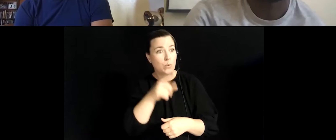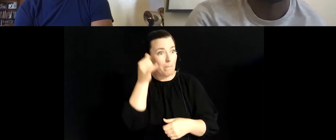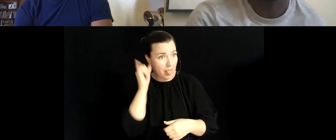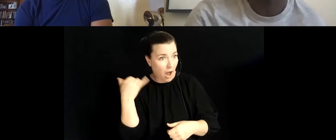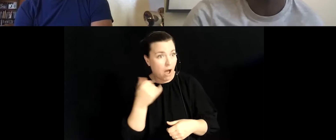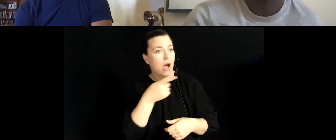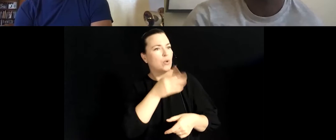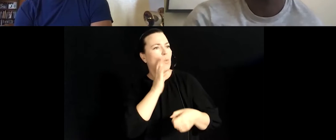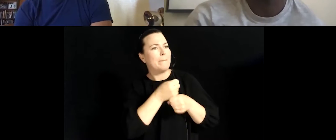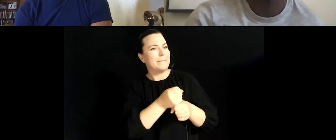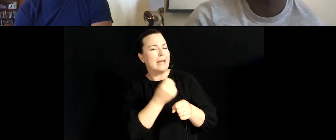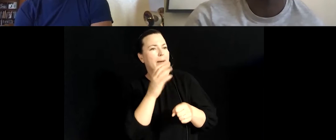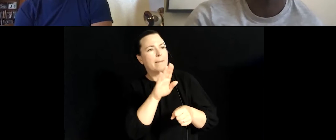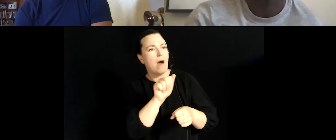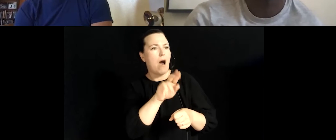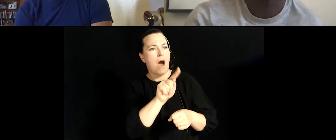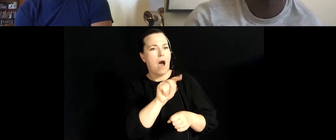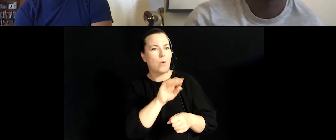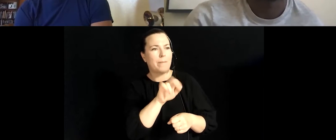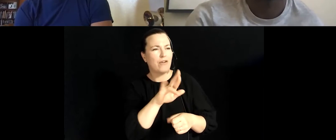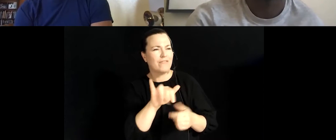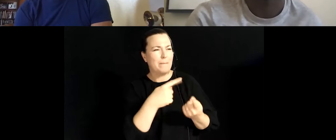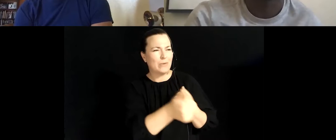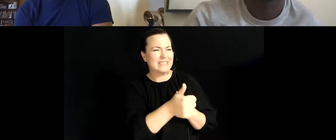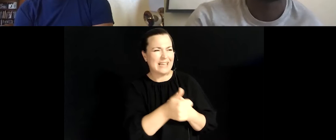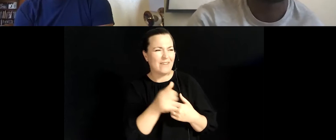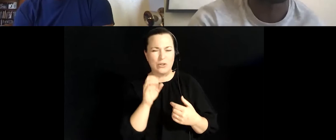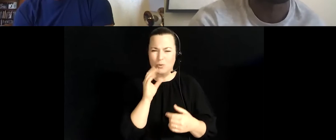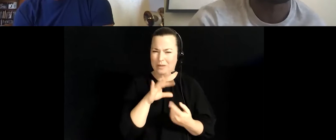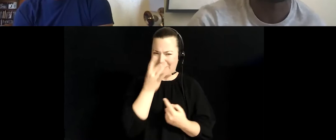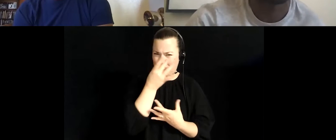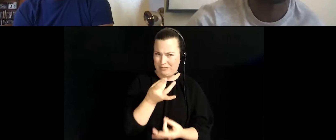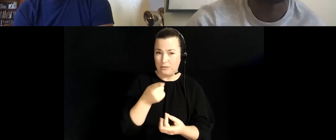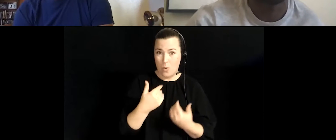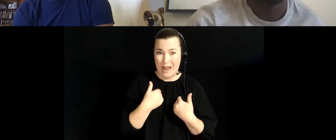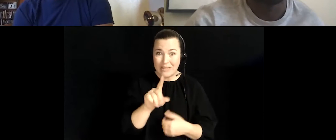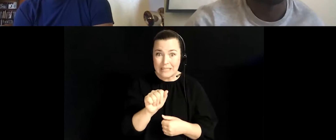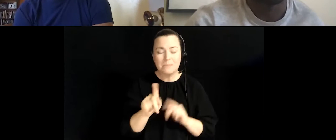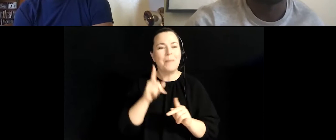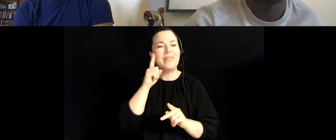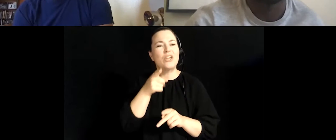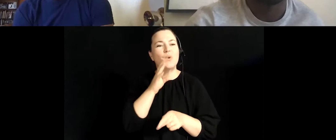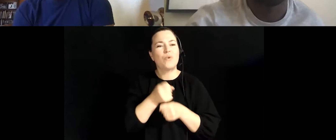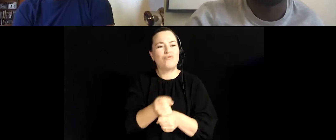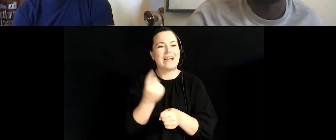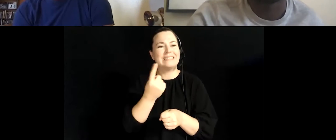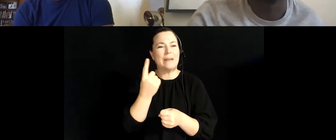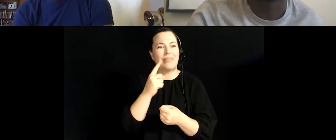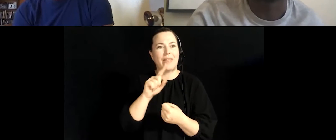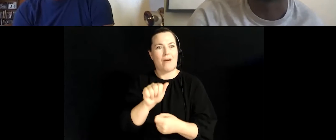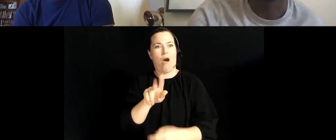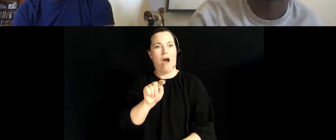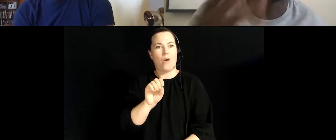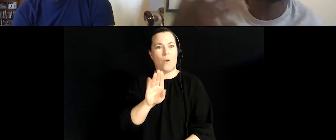the rigor that is being held and catered to is really exciting. What are